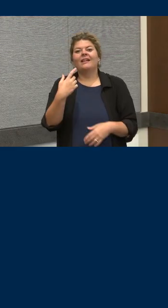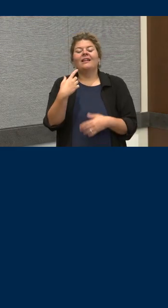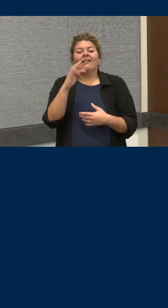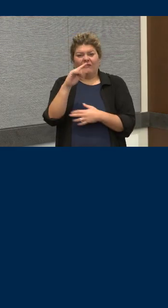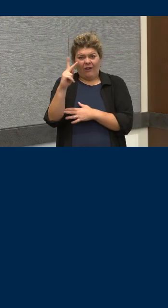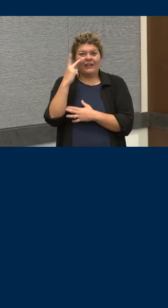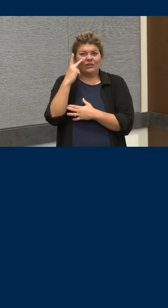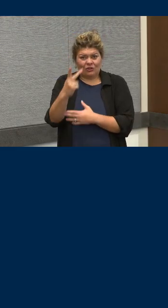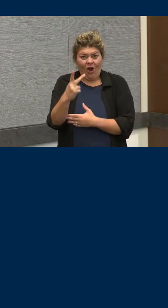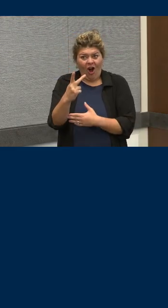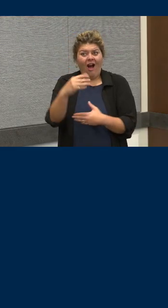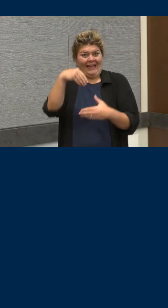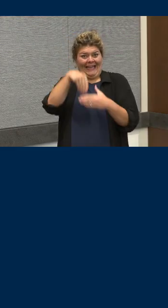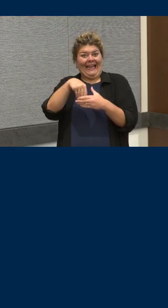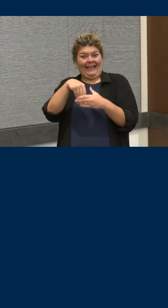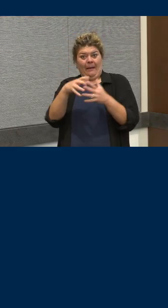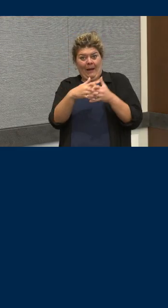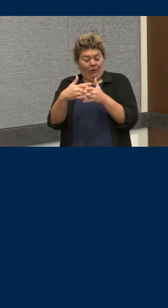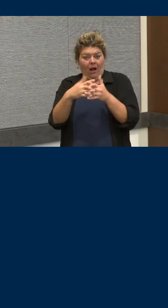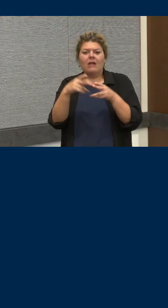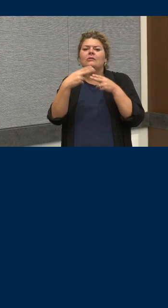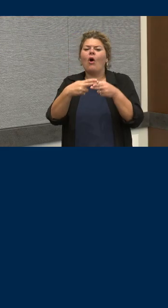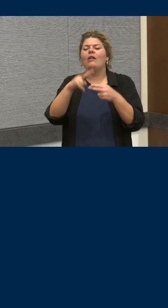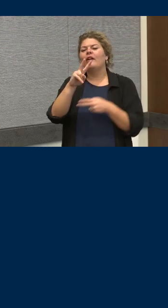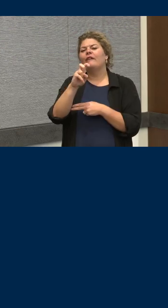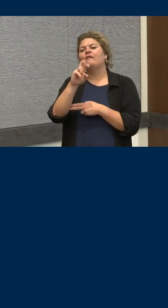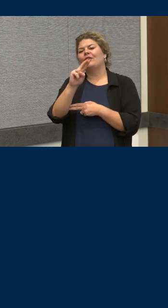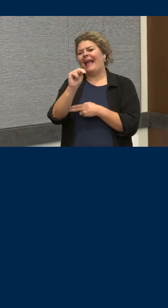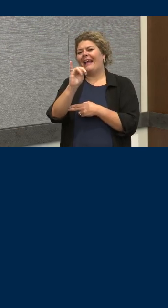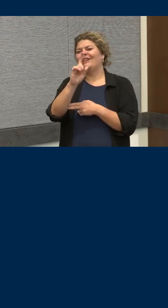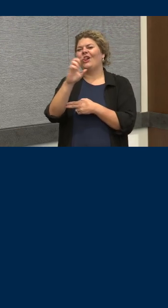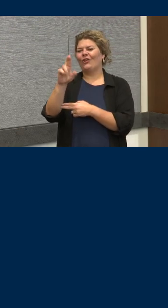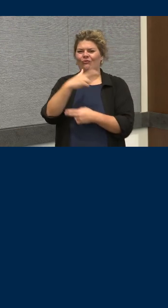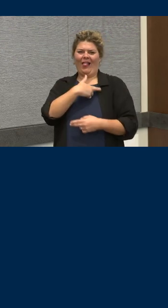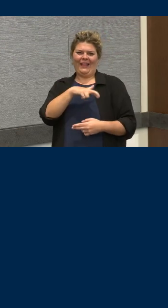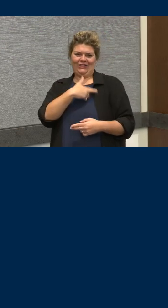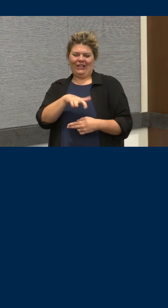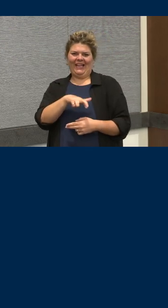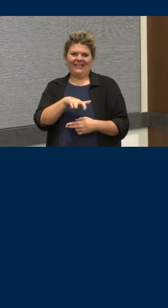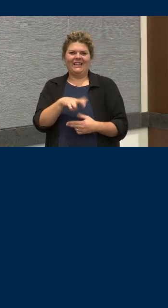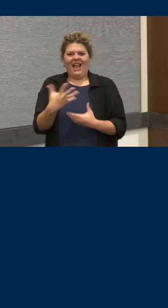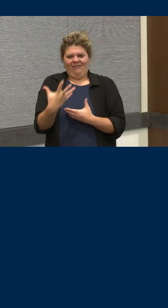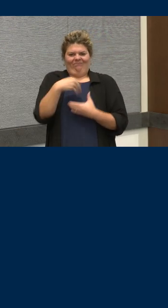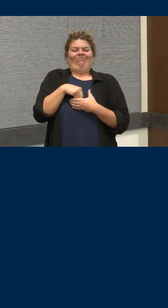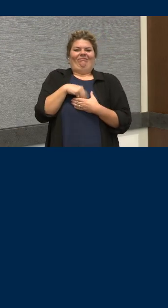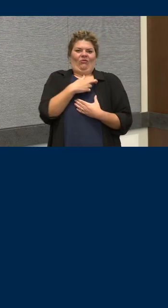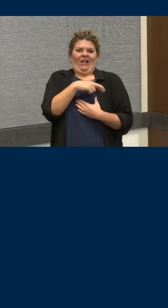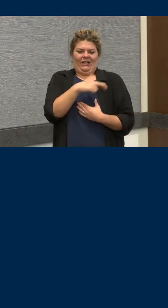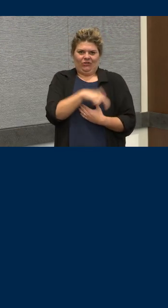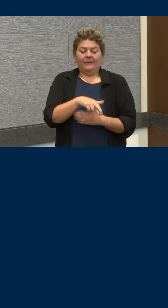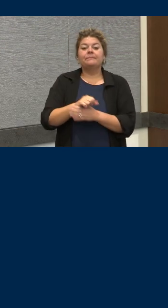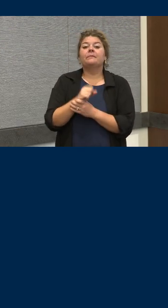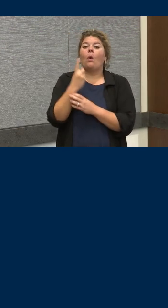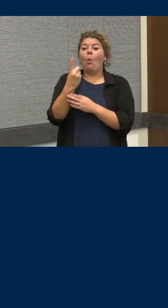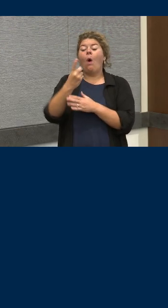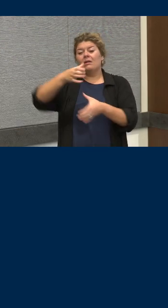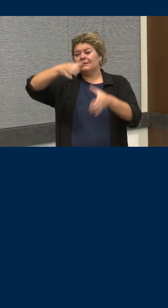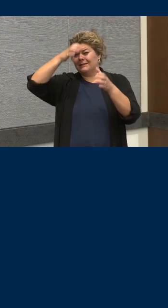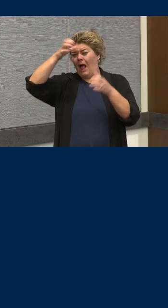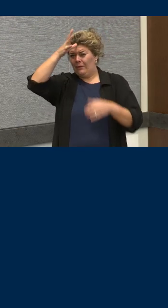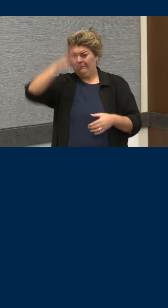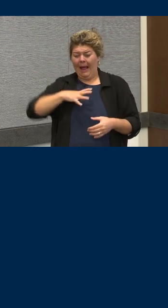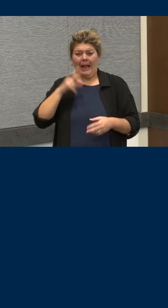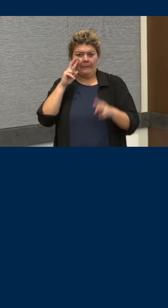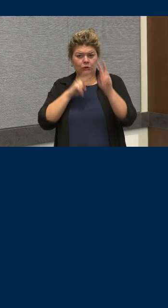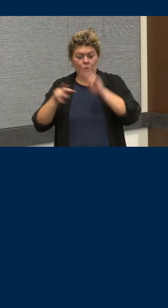was vernacular religion. As the religious studies scholar Leonard Primiano observes, vernacular